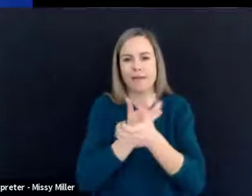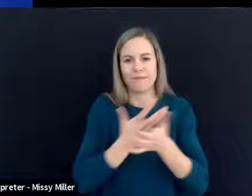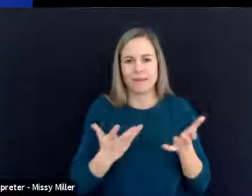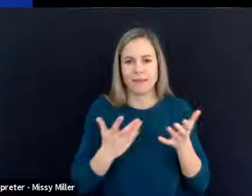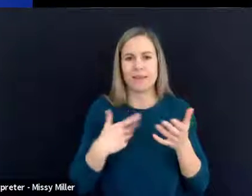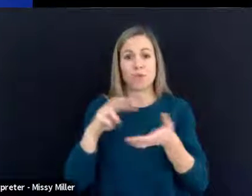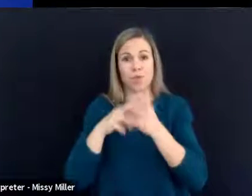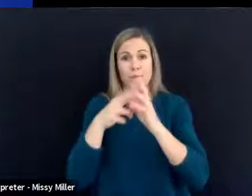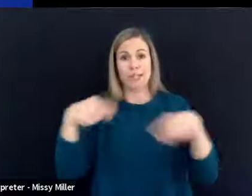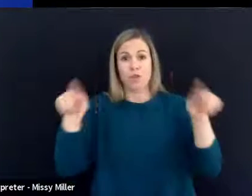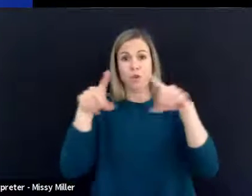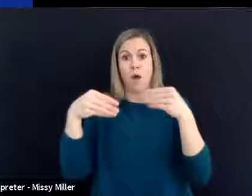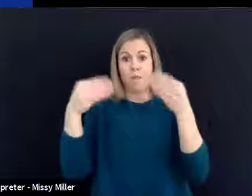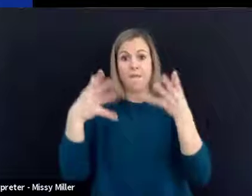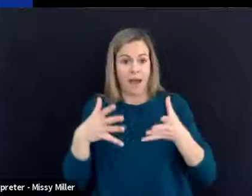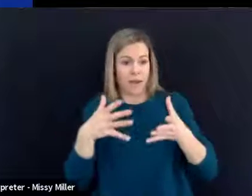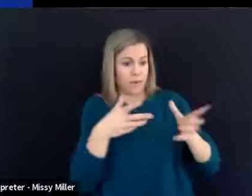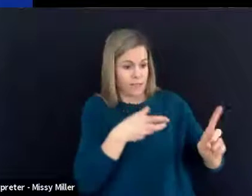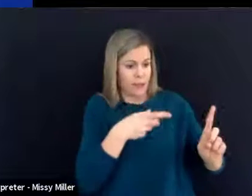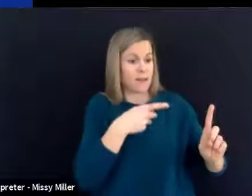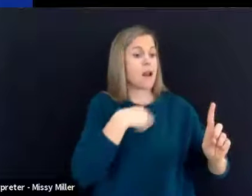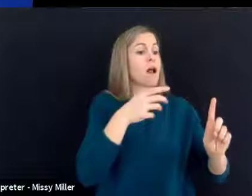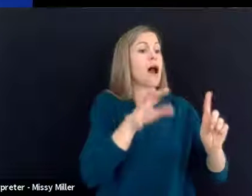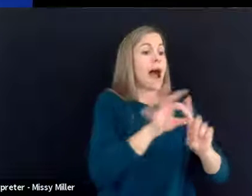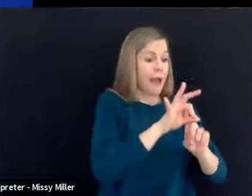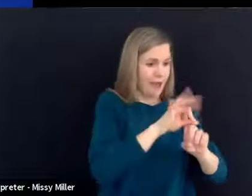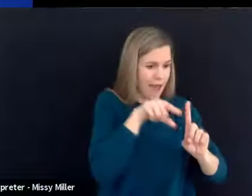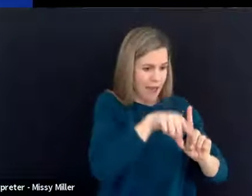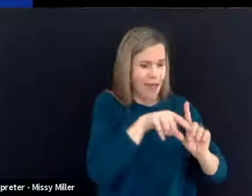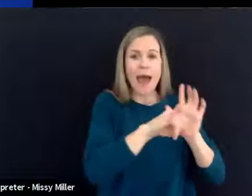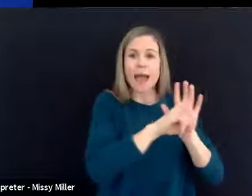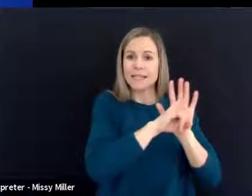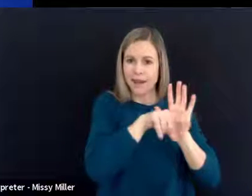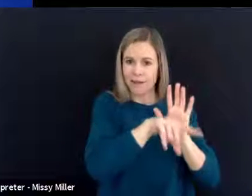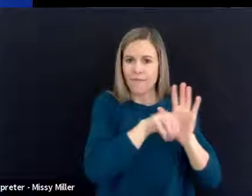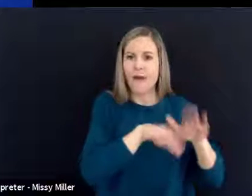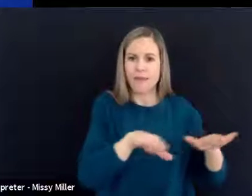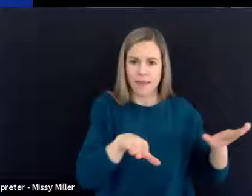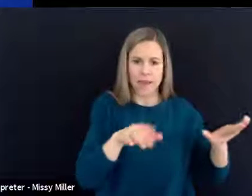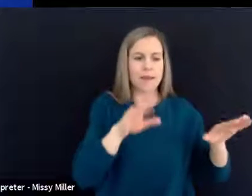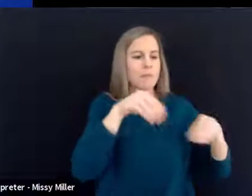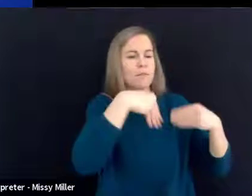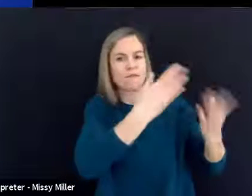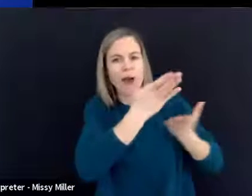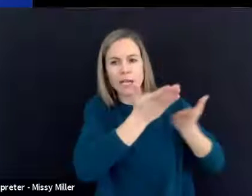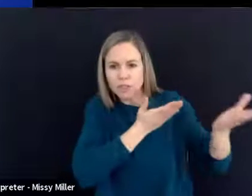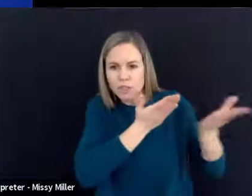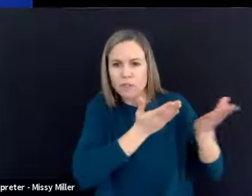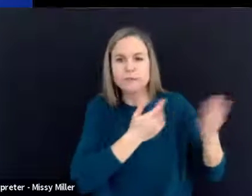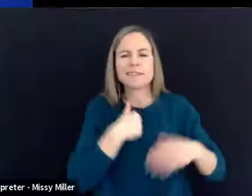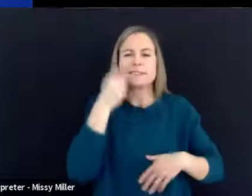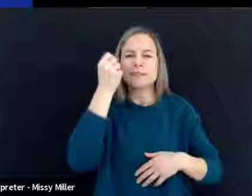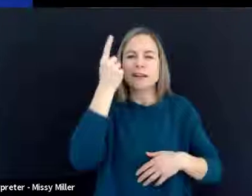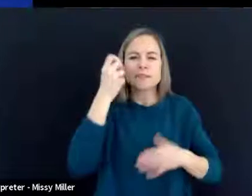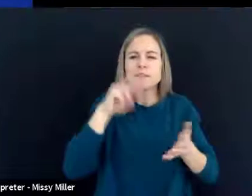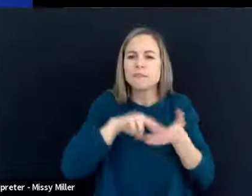kids, refer the kids, and know a little bit about what it means when an individual has CHARGE